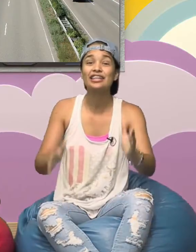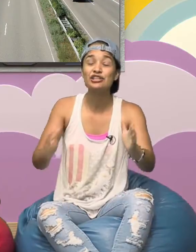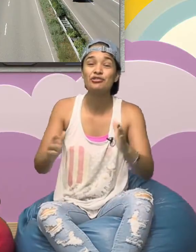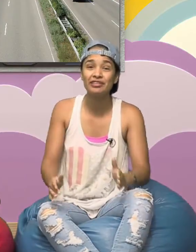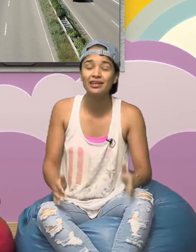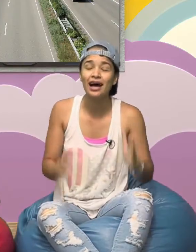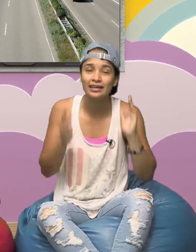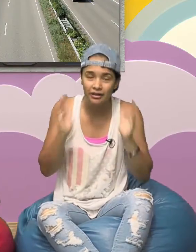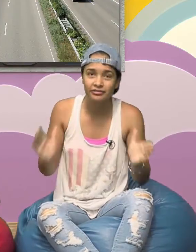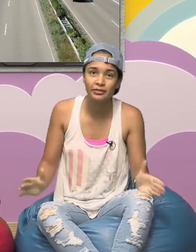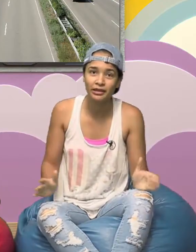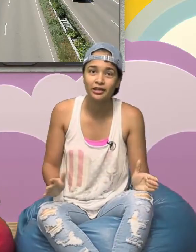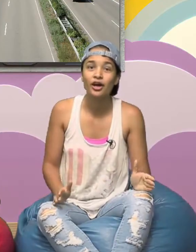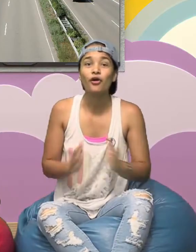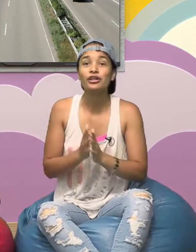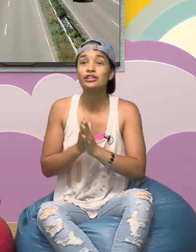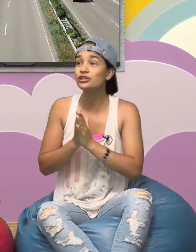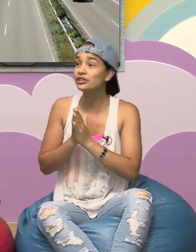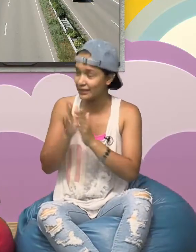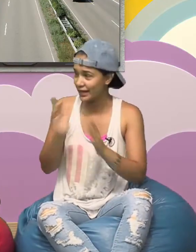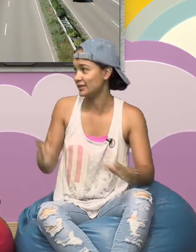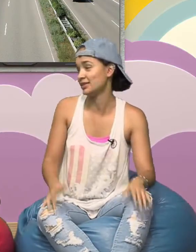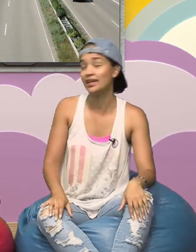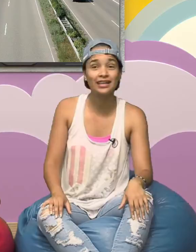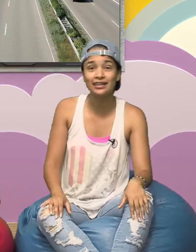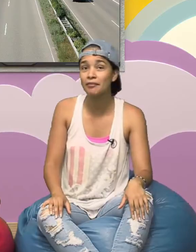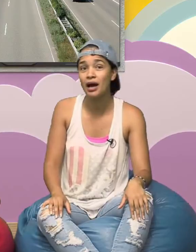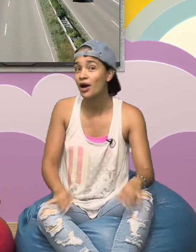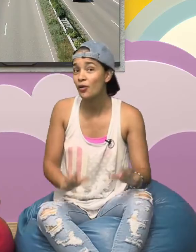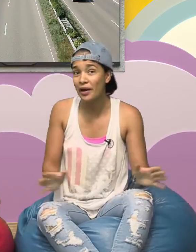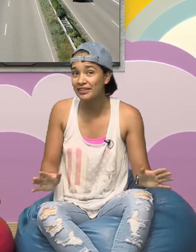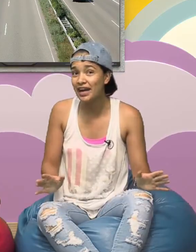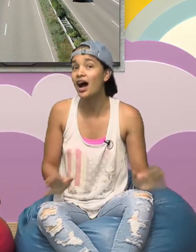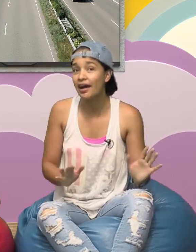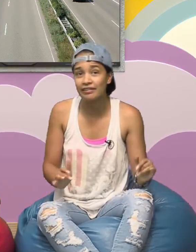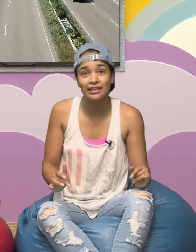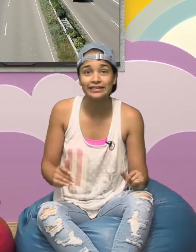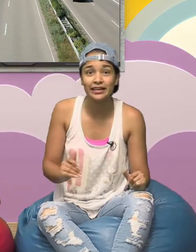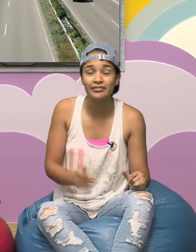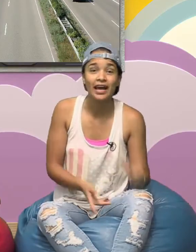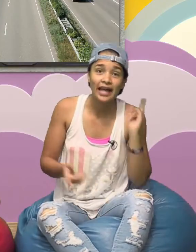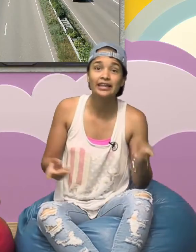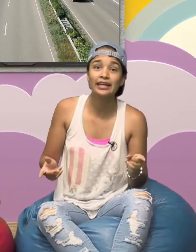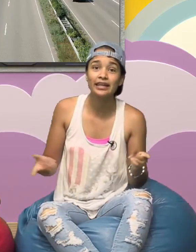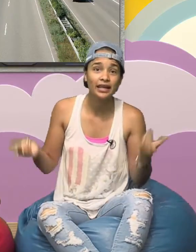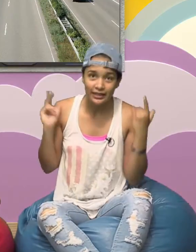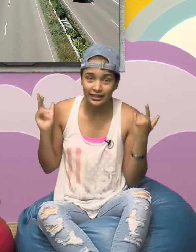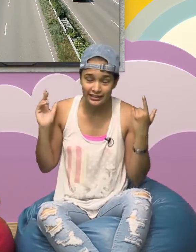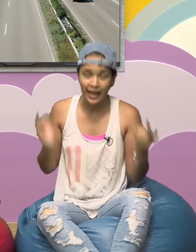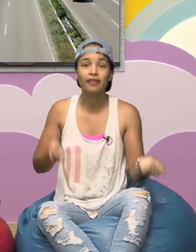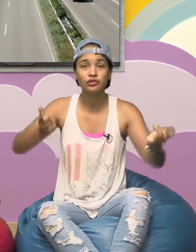And that you feel uncomfortable. And Or- unsafe. Yes. Tell them, whoever they are, I feel unsafe. And